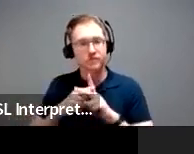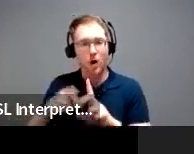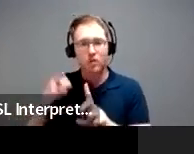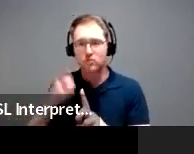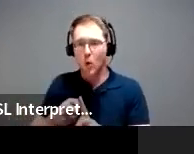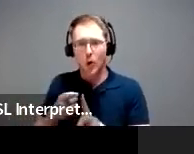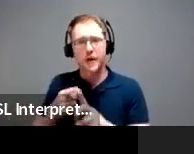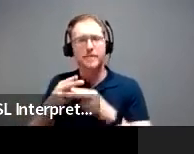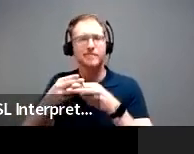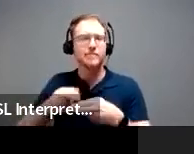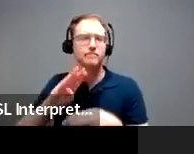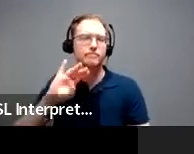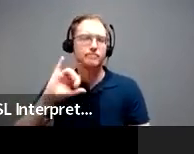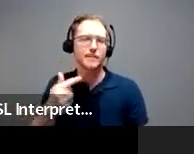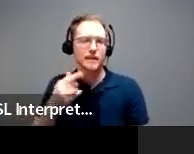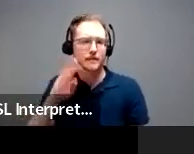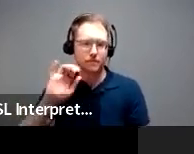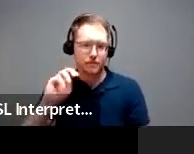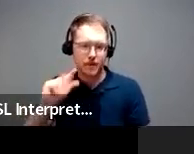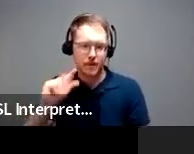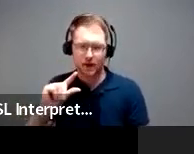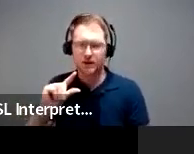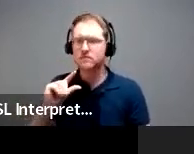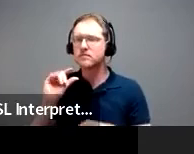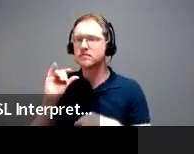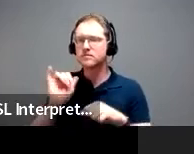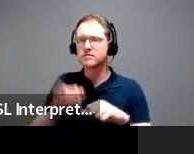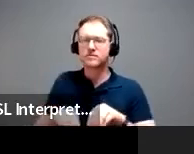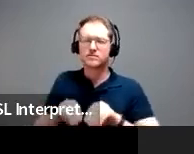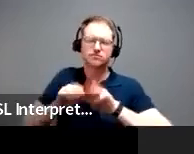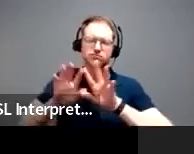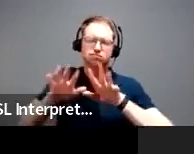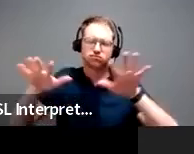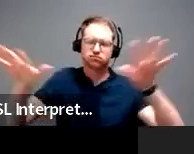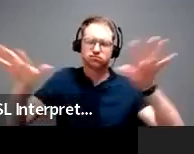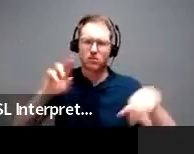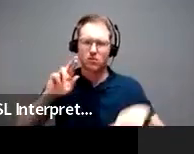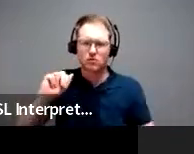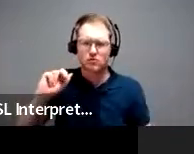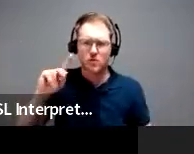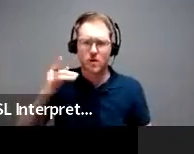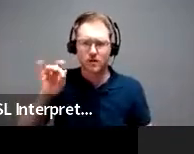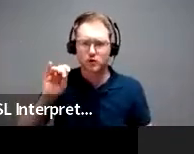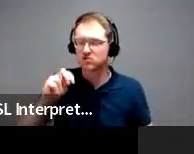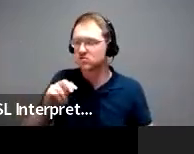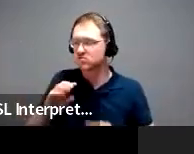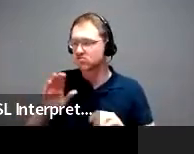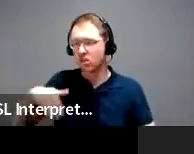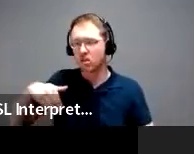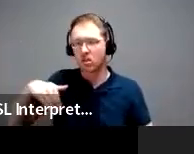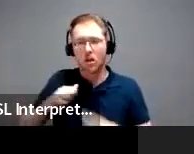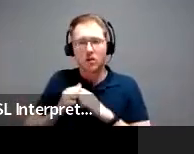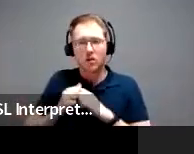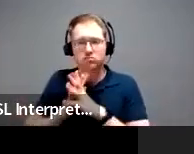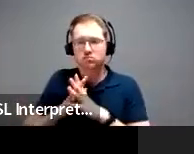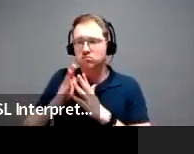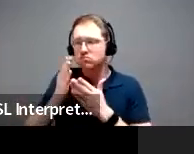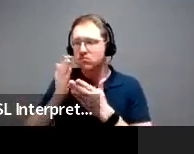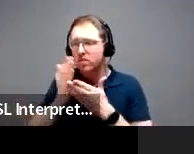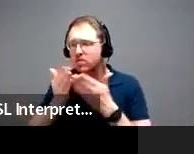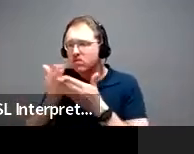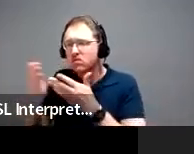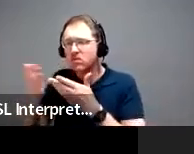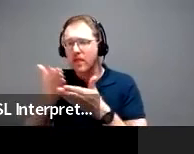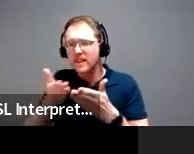Big Bang, and this early radiation-dominated era when there weren't even particles and normal matter as we like to think of it. And